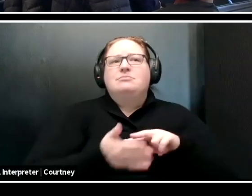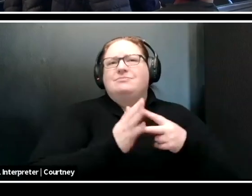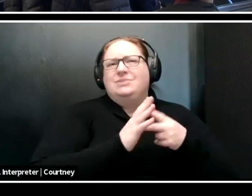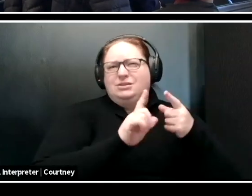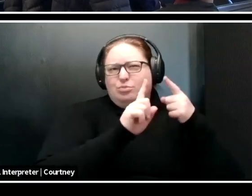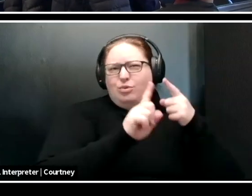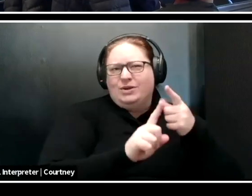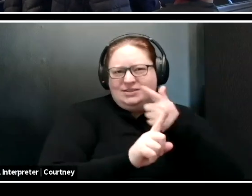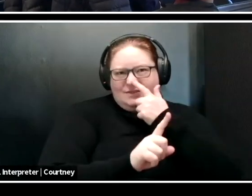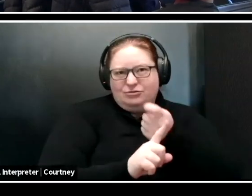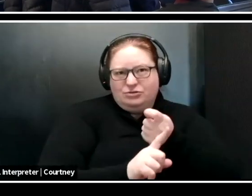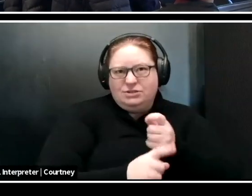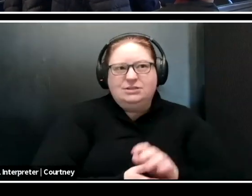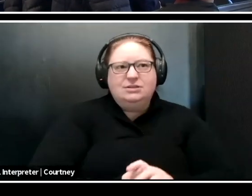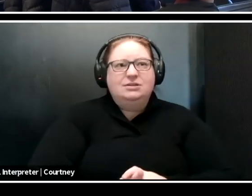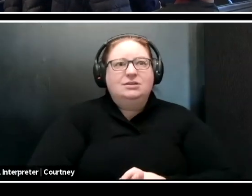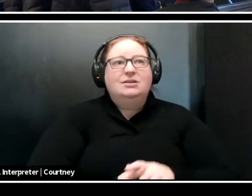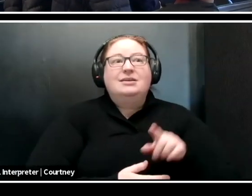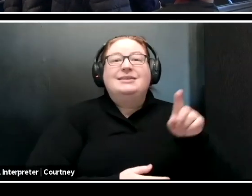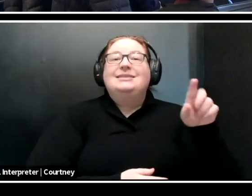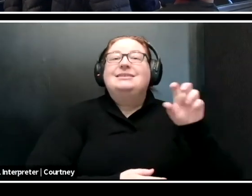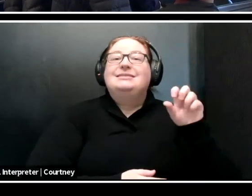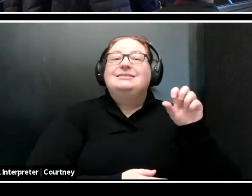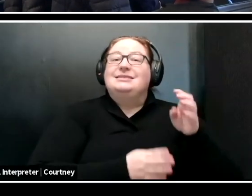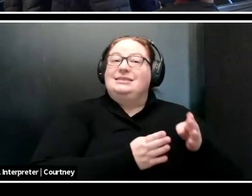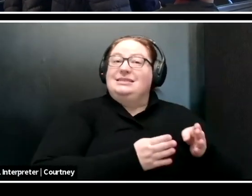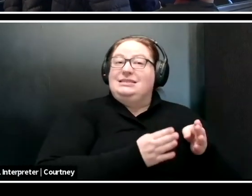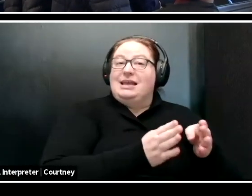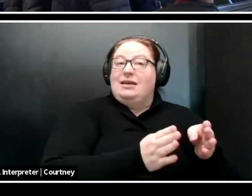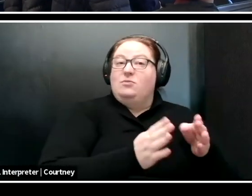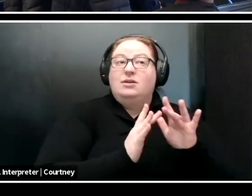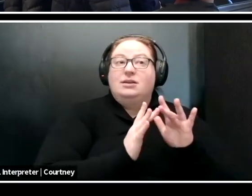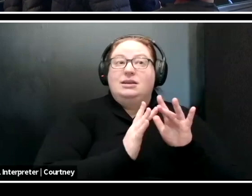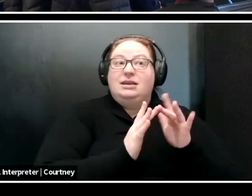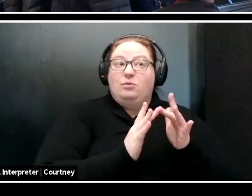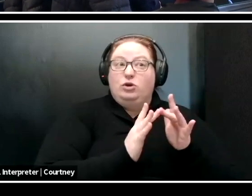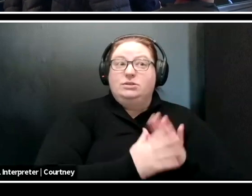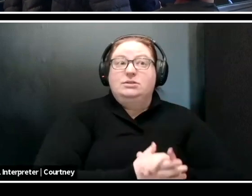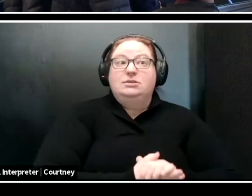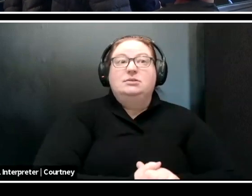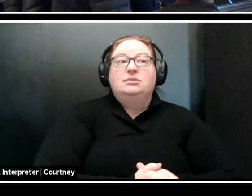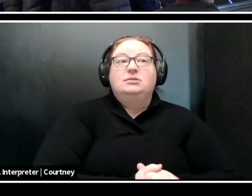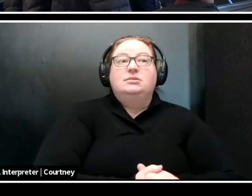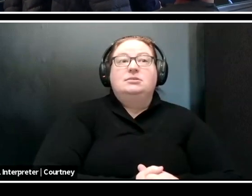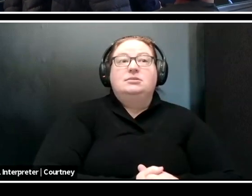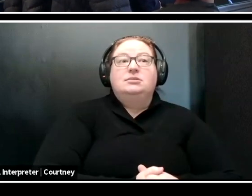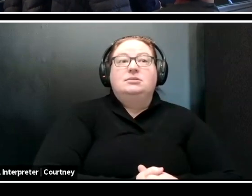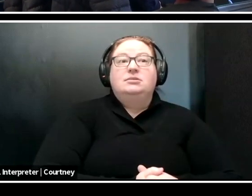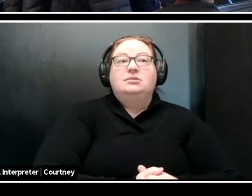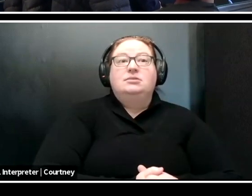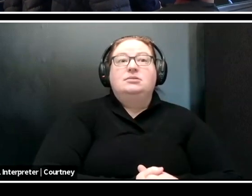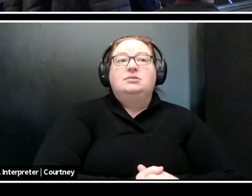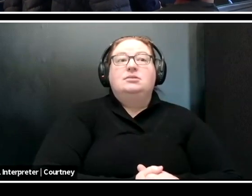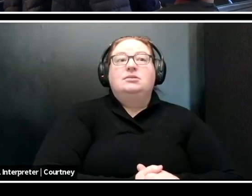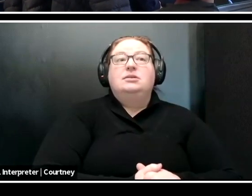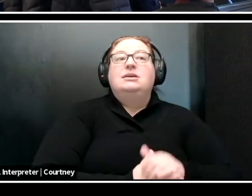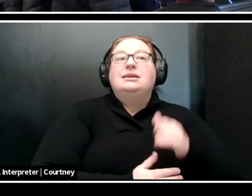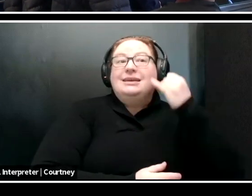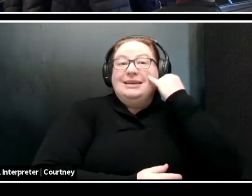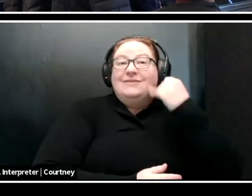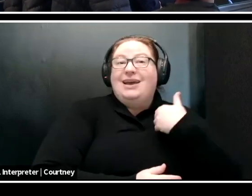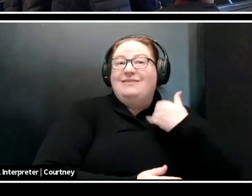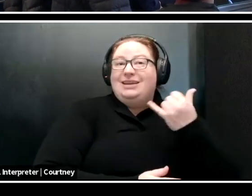these sidewalk networks, the shapes that are in a yellow